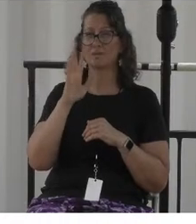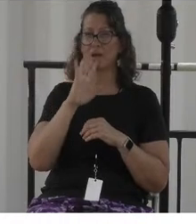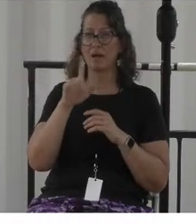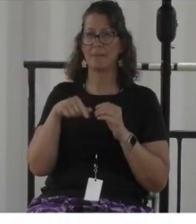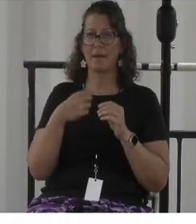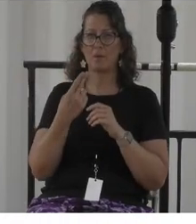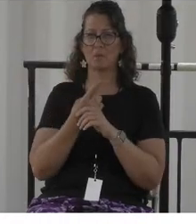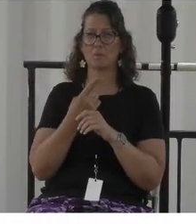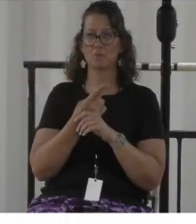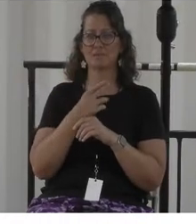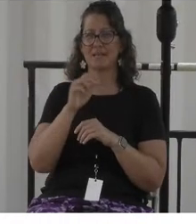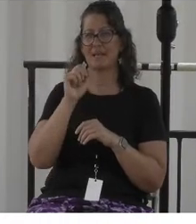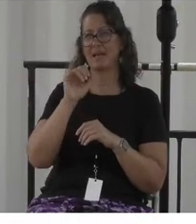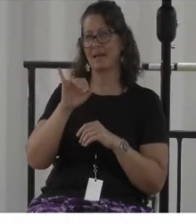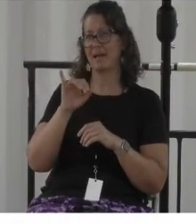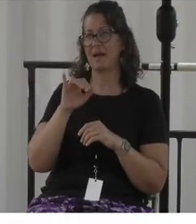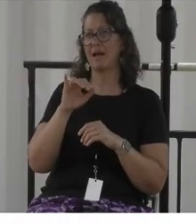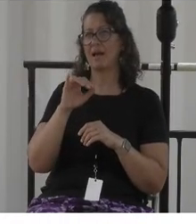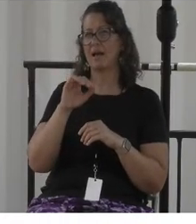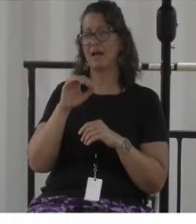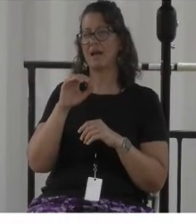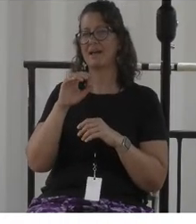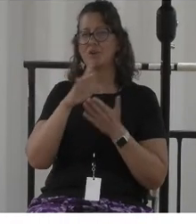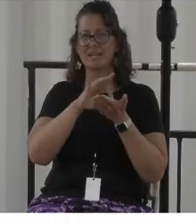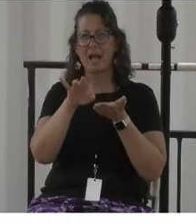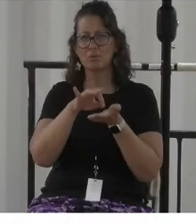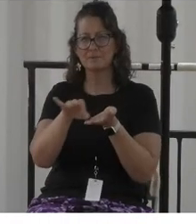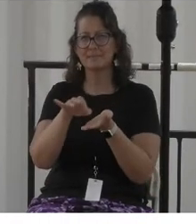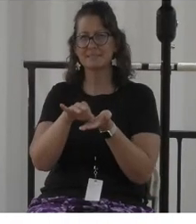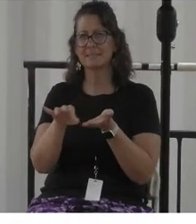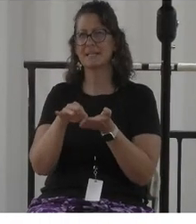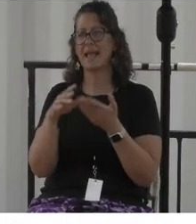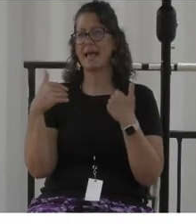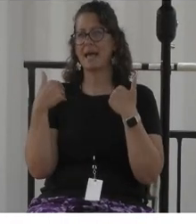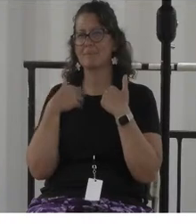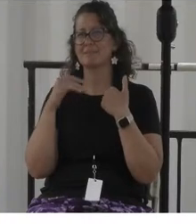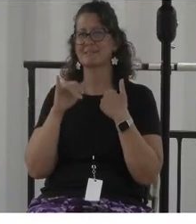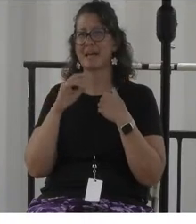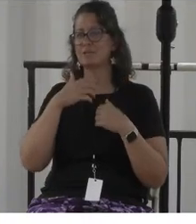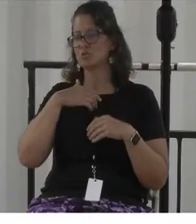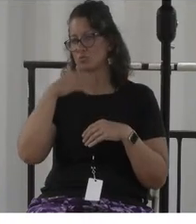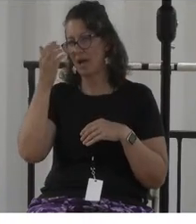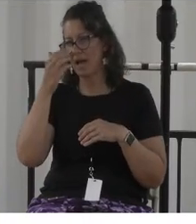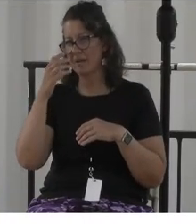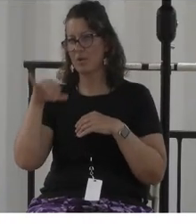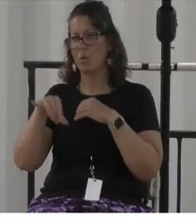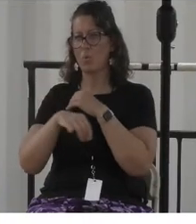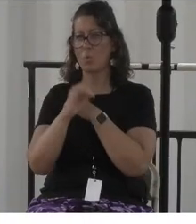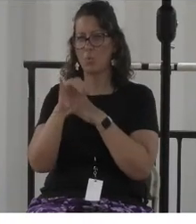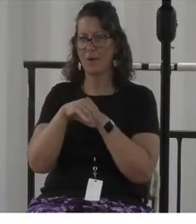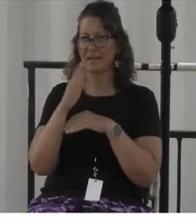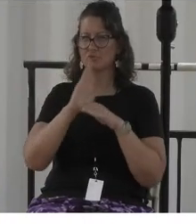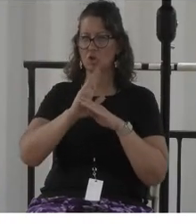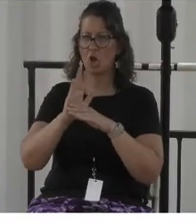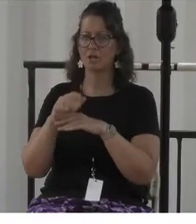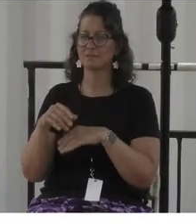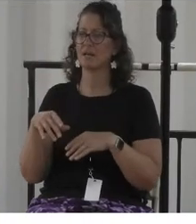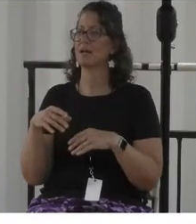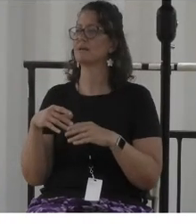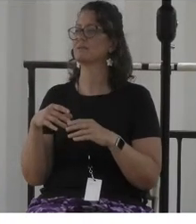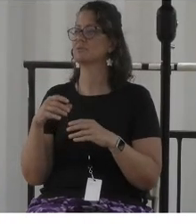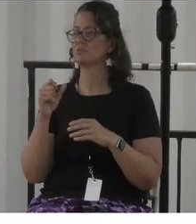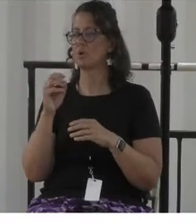artificial intelligence for counting animals like giraffe and whale sharks, so improving our ability to count the abundance